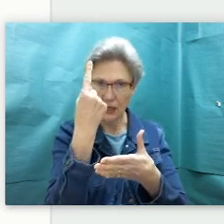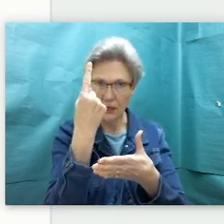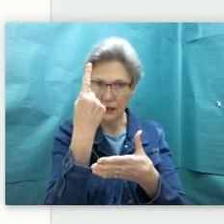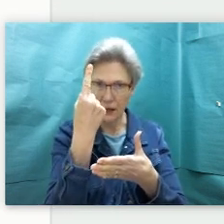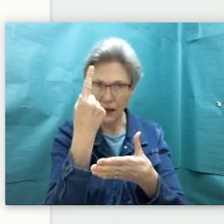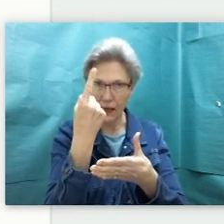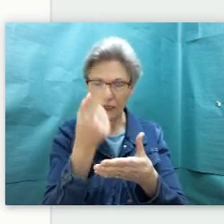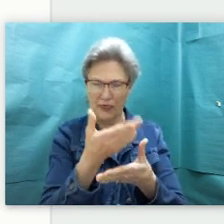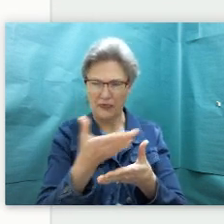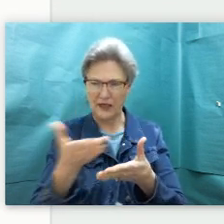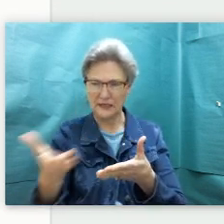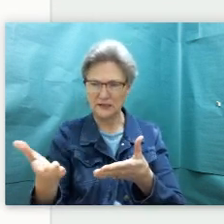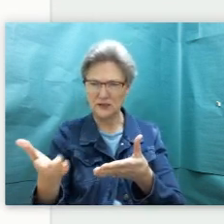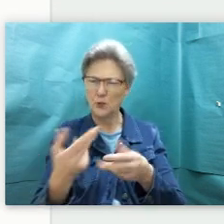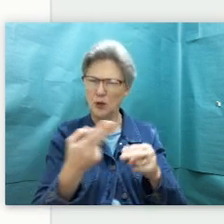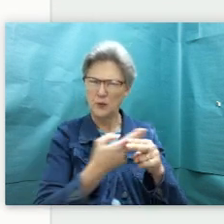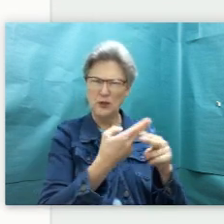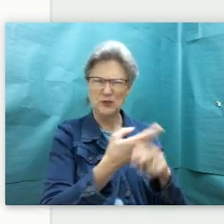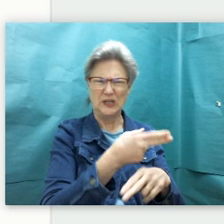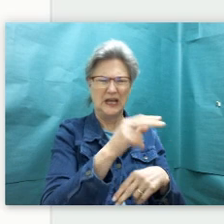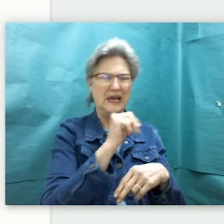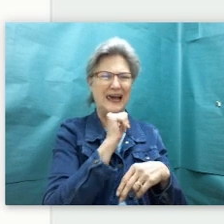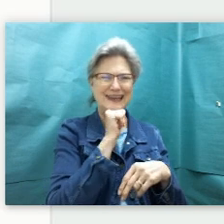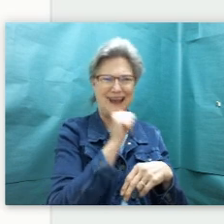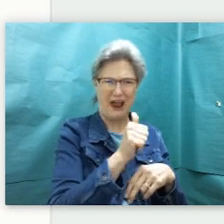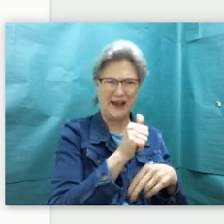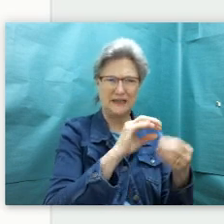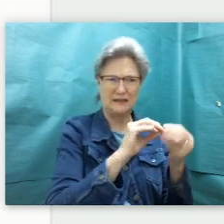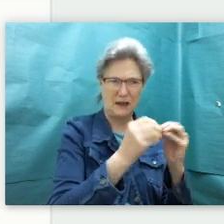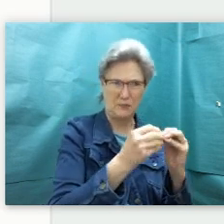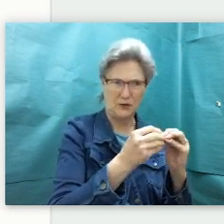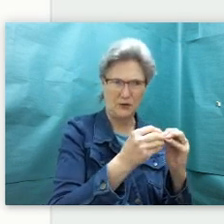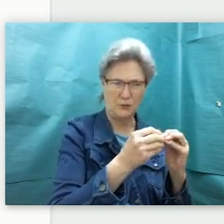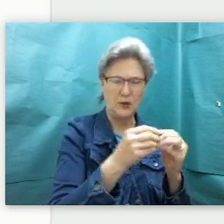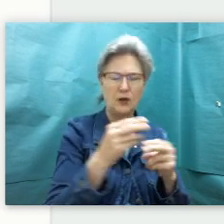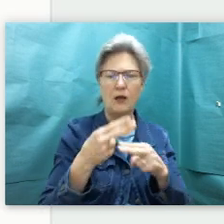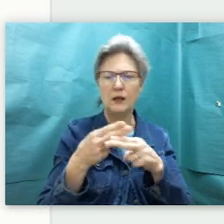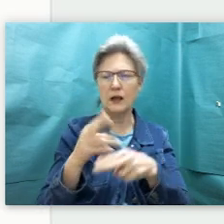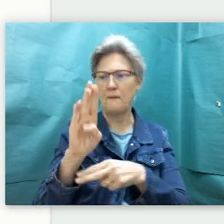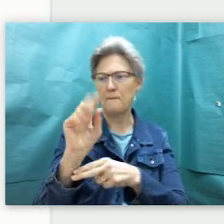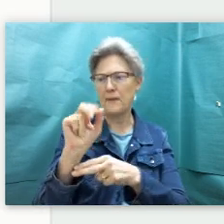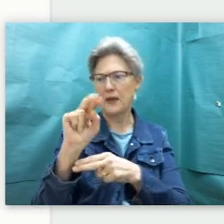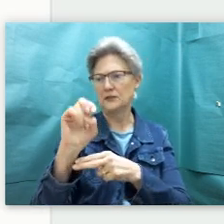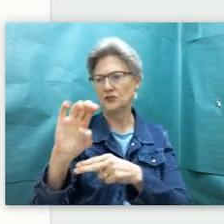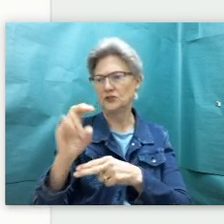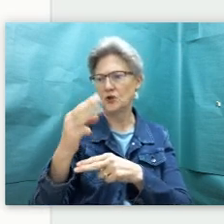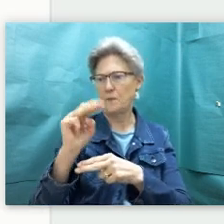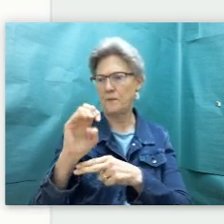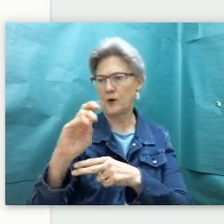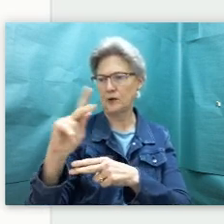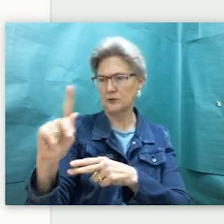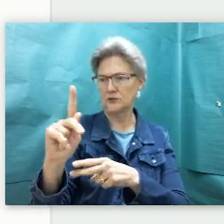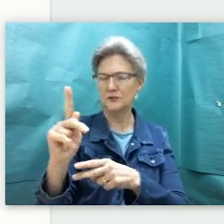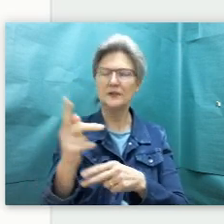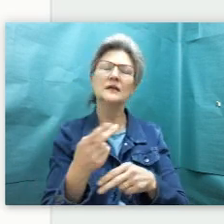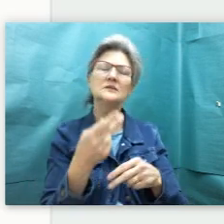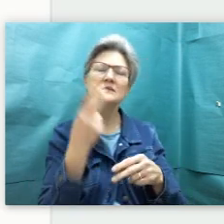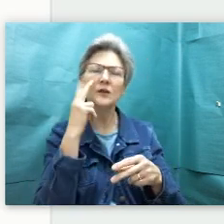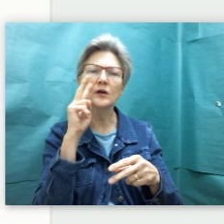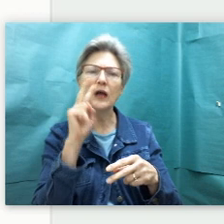And when we use a known number, we call it a benchmark number. Let's start by looking at customary units of